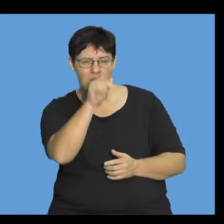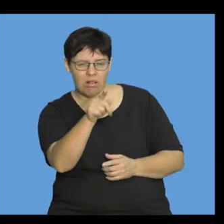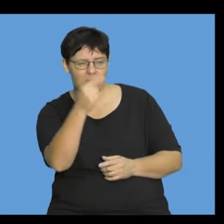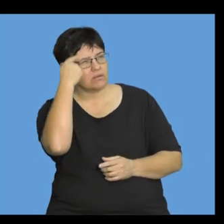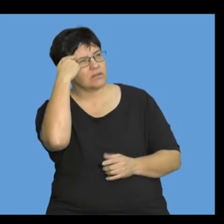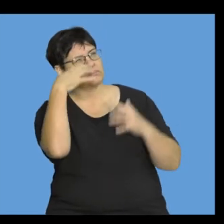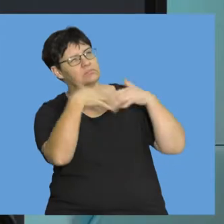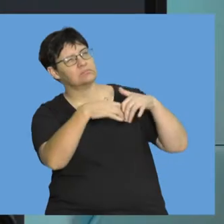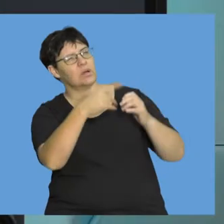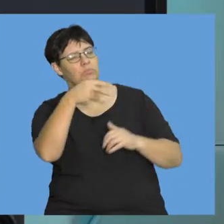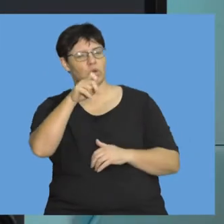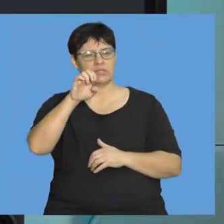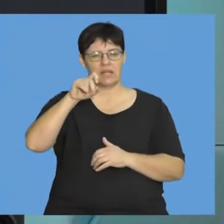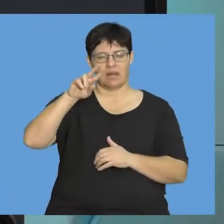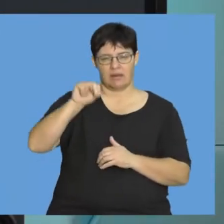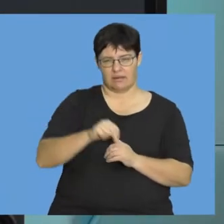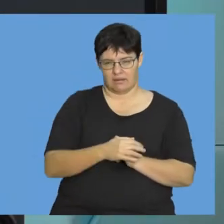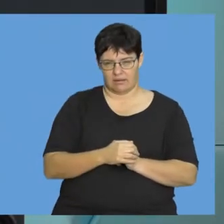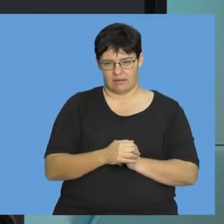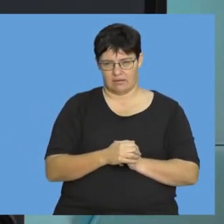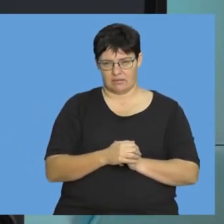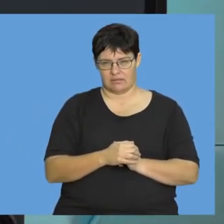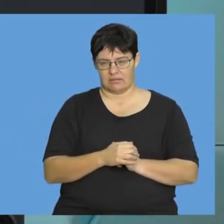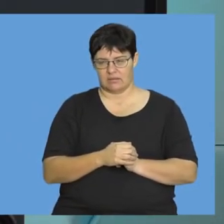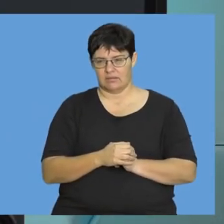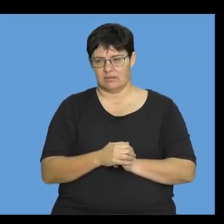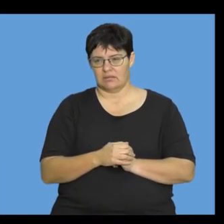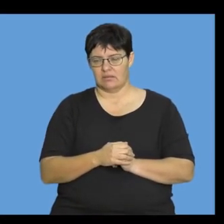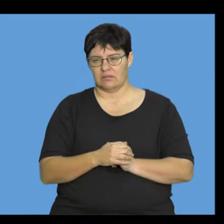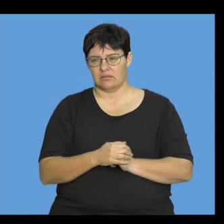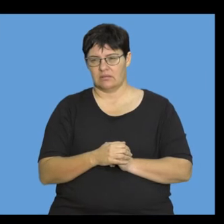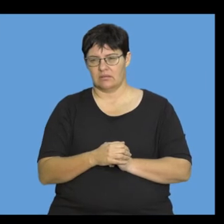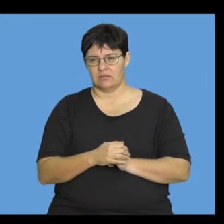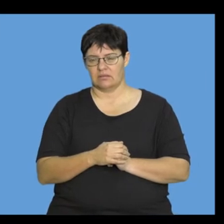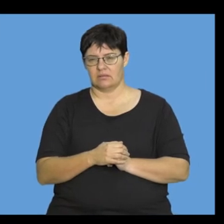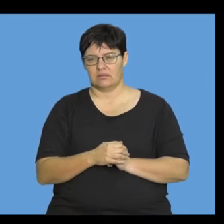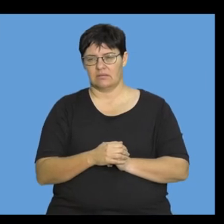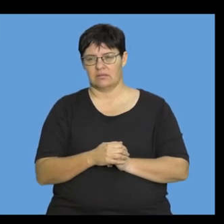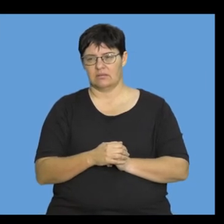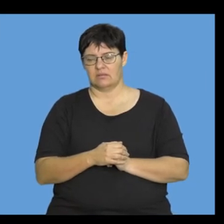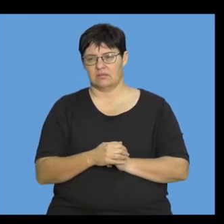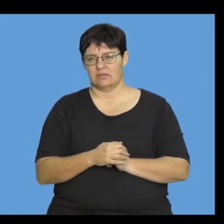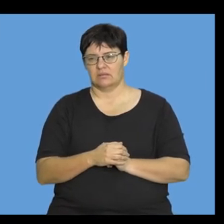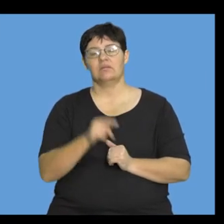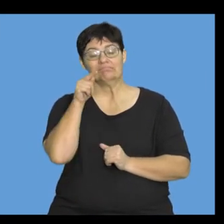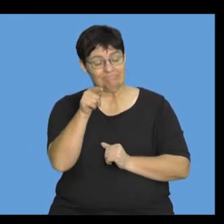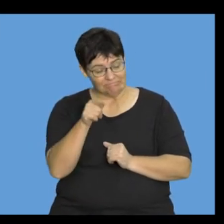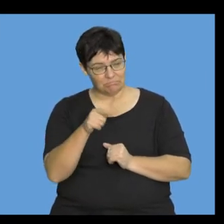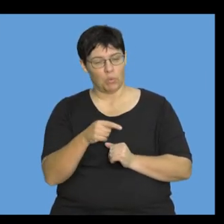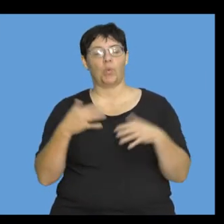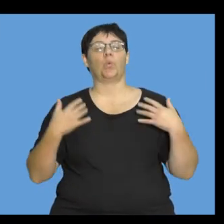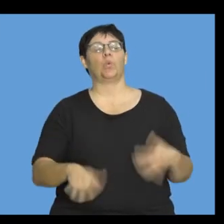of a protein, I want you to have a look. Right, I'm going to quickly turn around and show you the picture here. A protein is